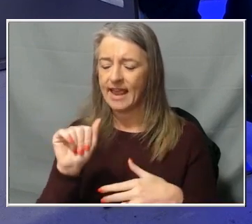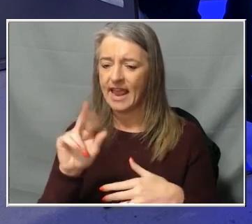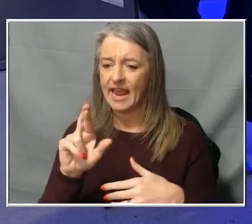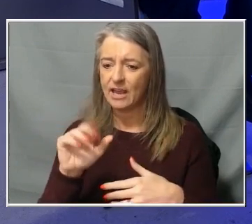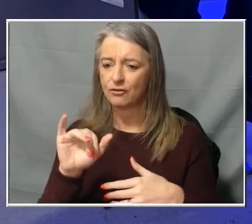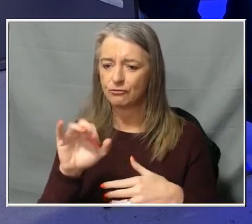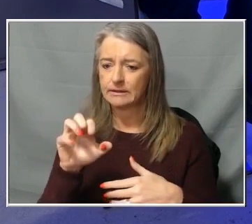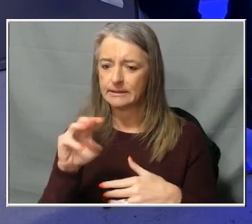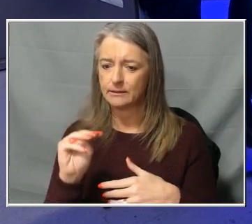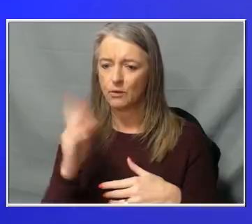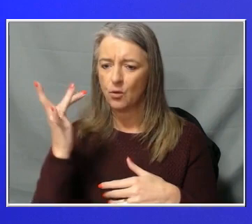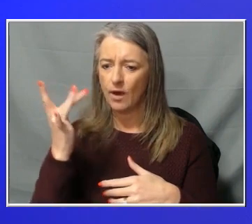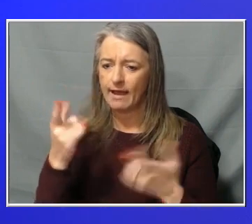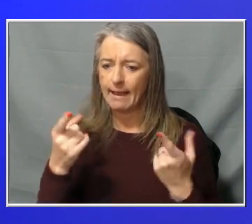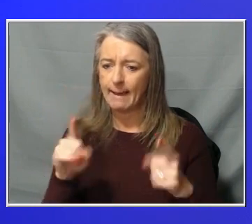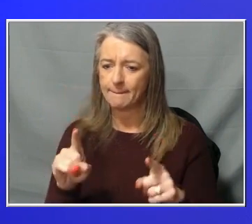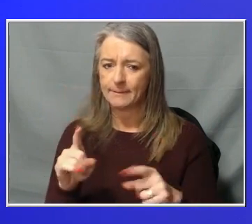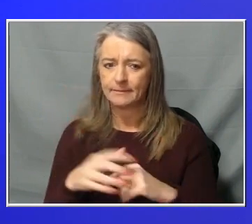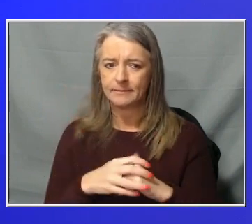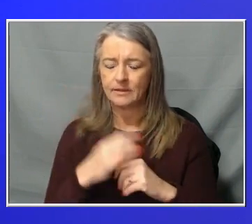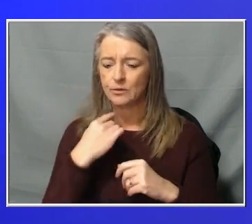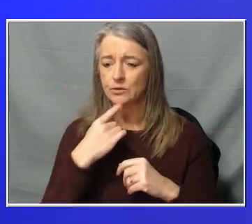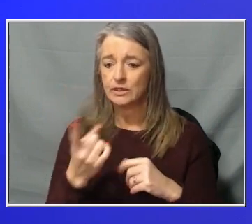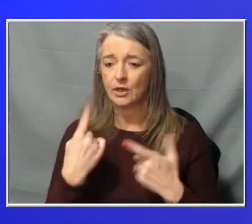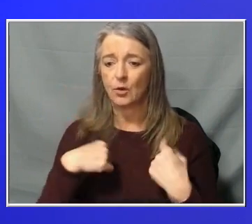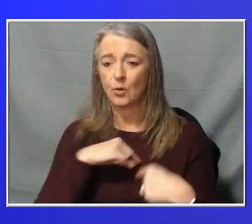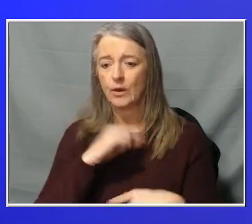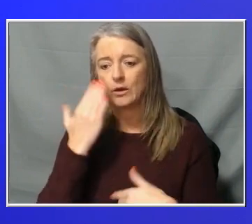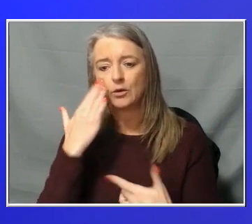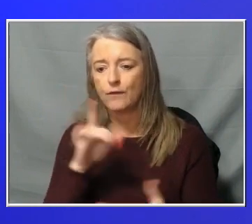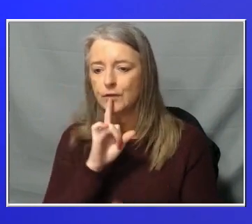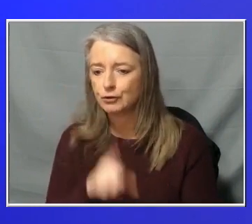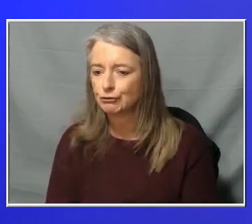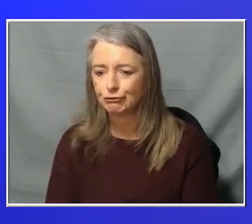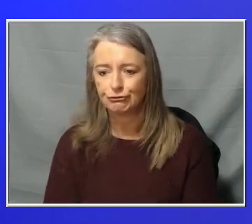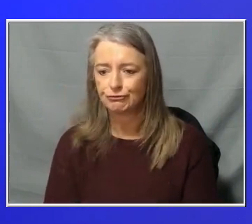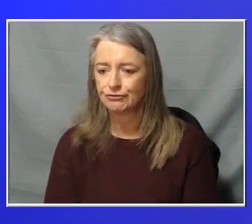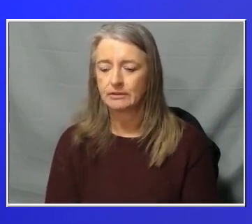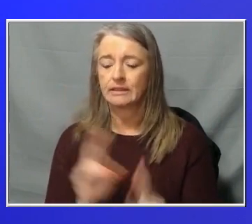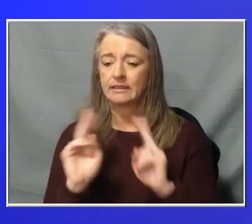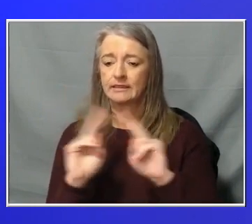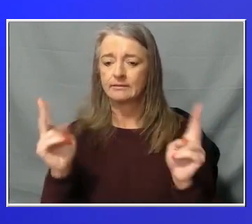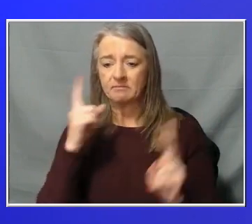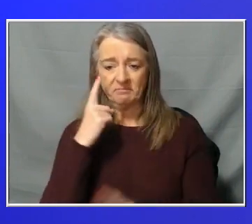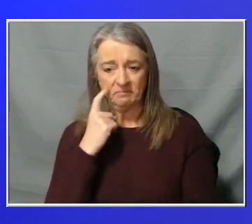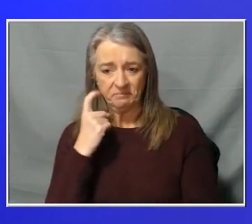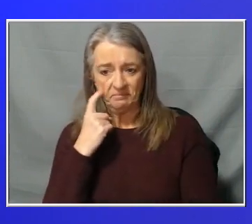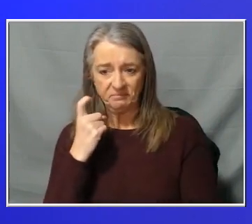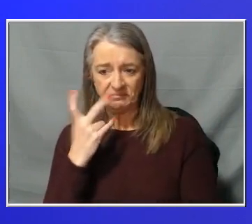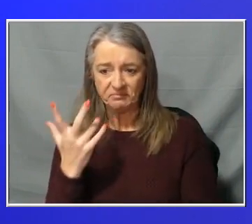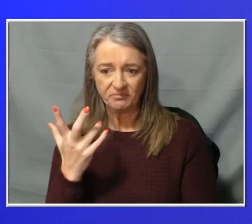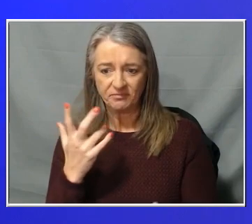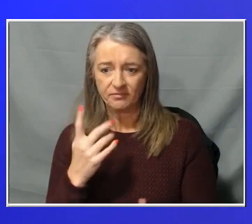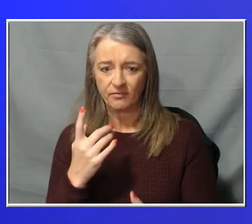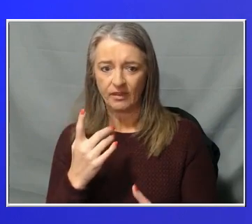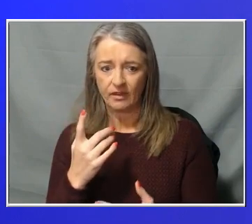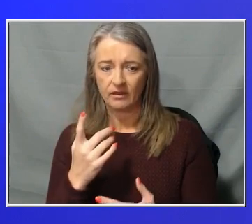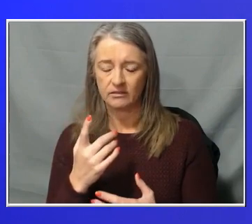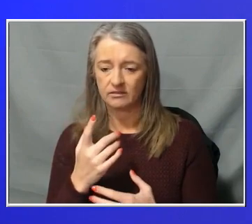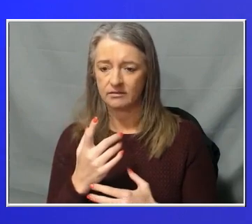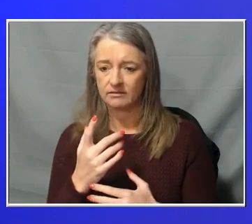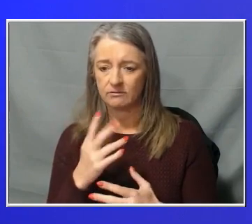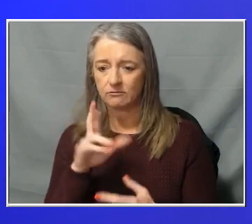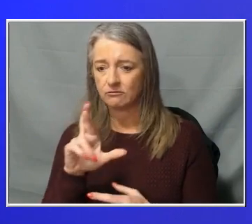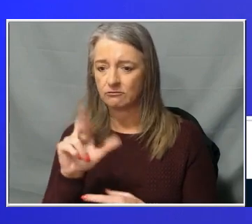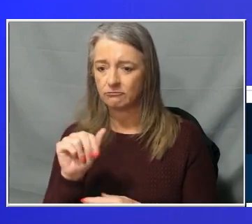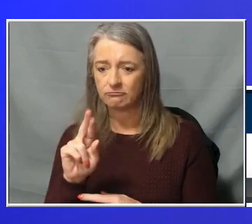happen? I will tell you that we don't know for sure, but I am very suspicious that it was 1 in 10 million